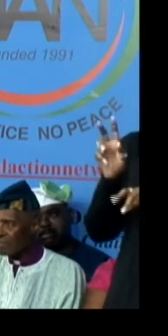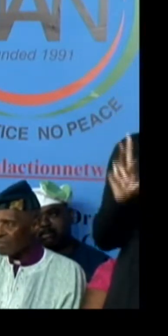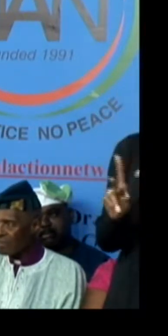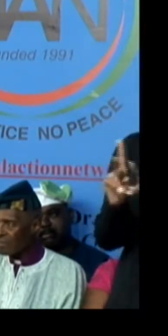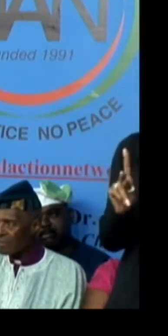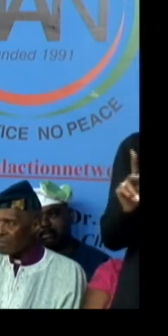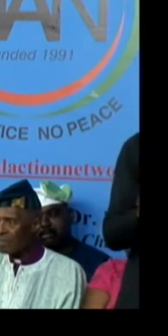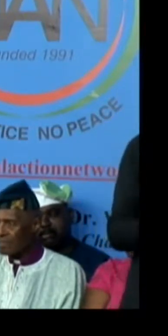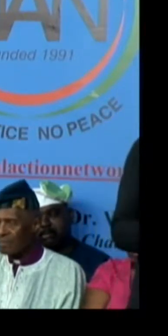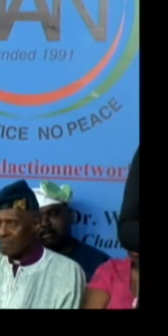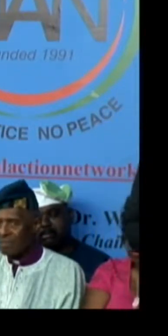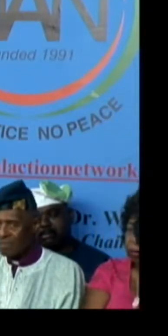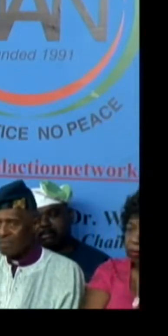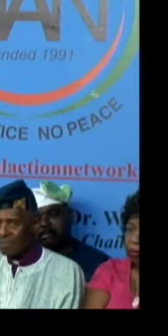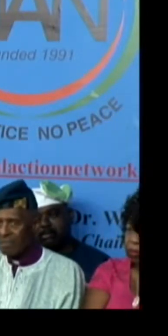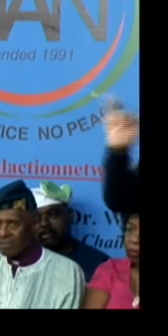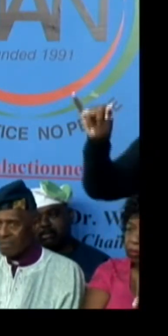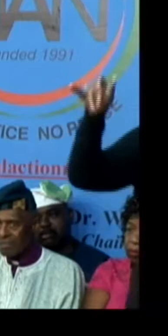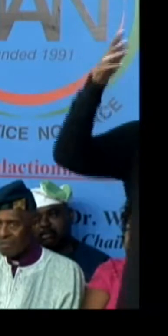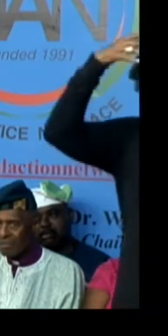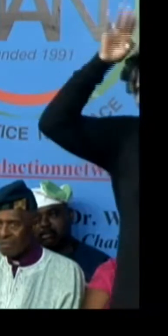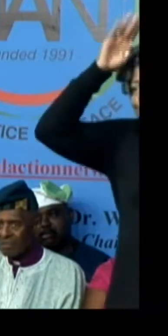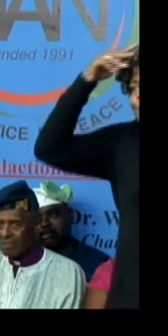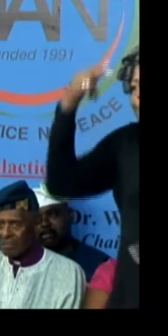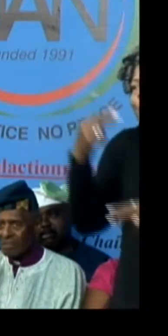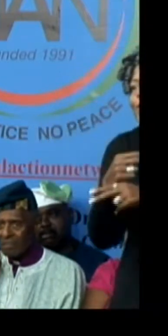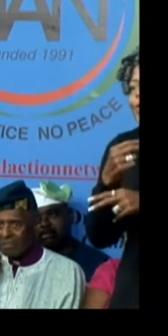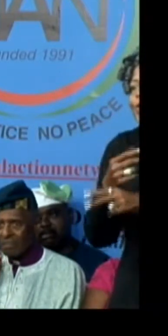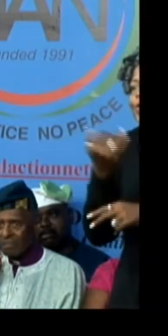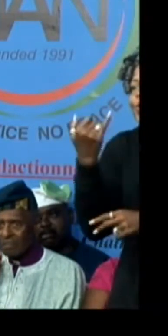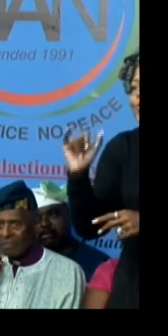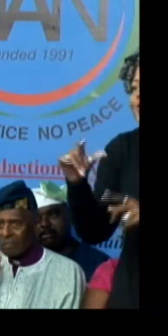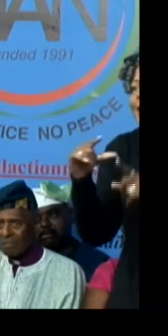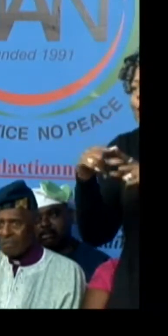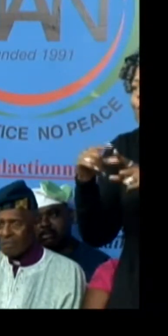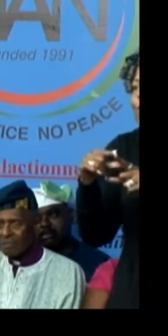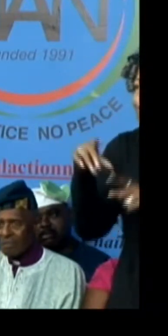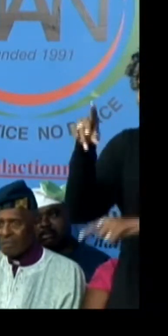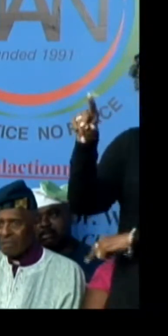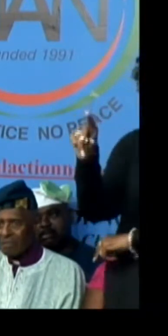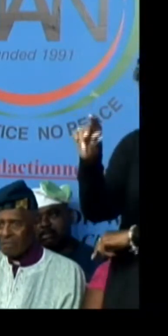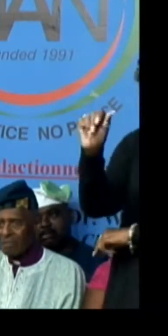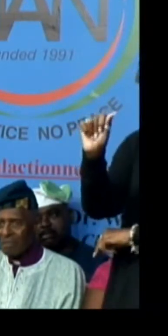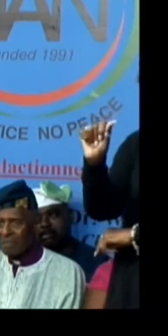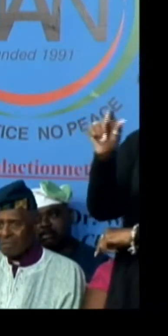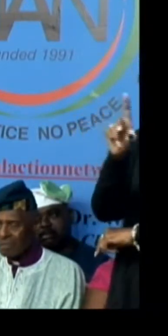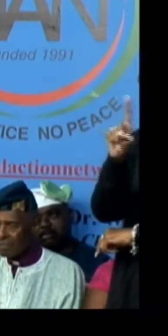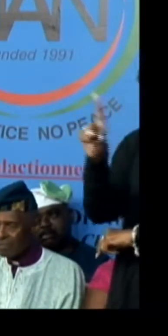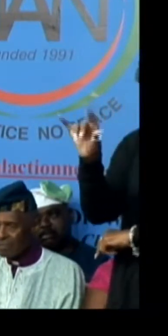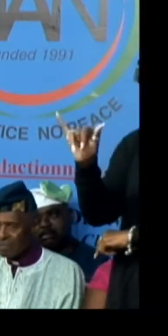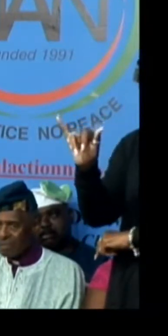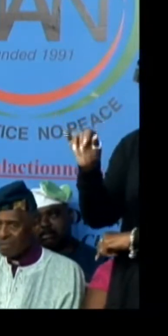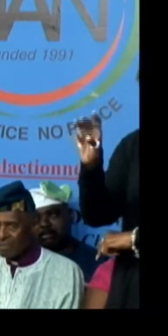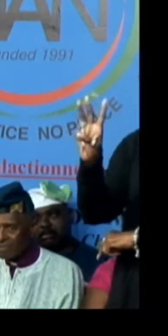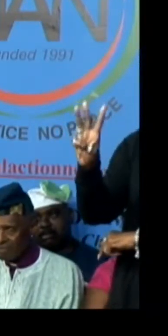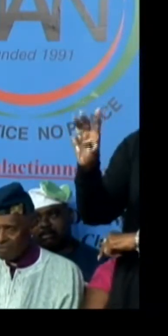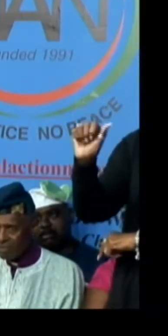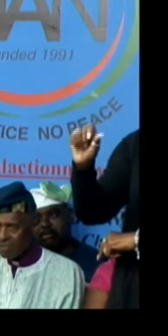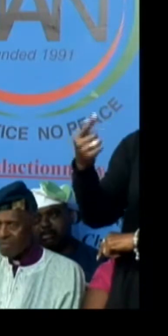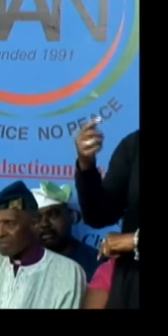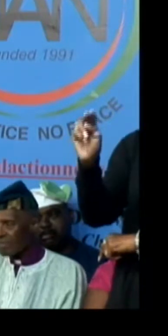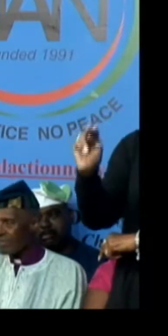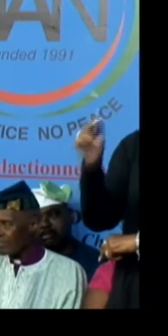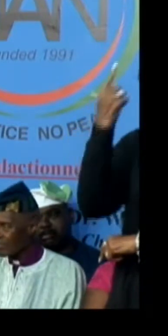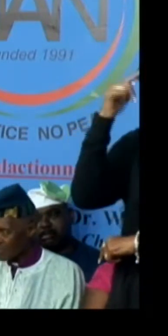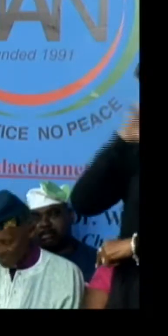nobody opens their mouth shows you how low the bar has gone in holding accountability for the